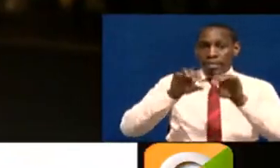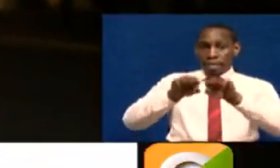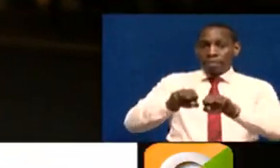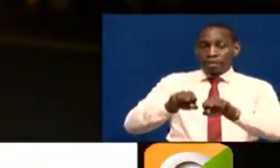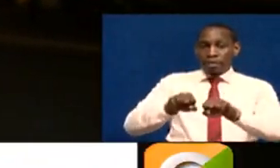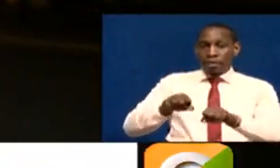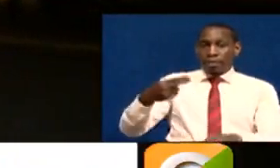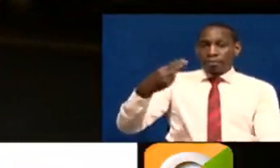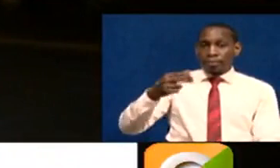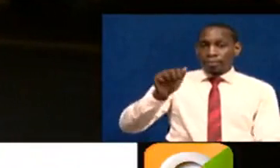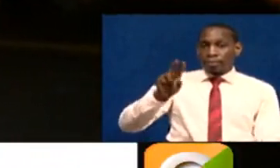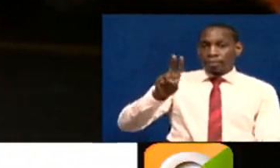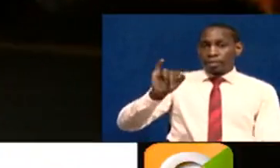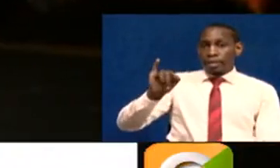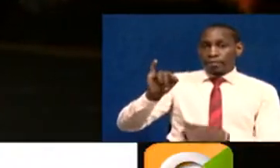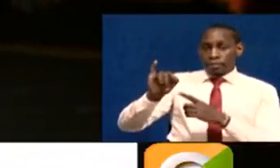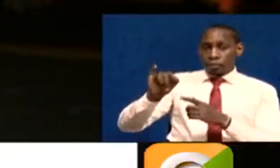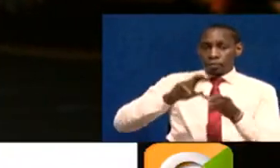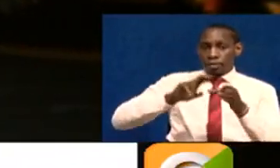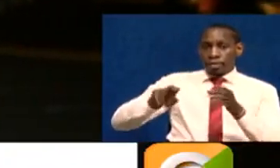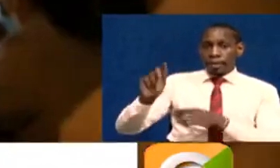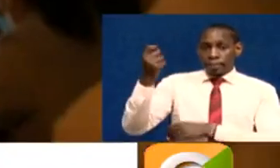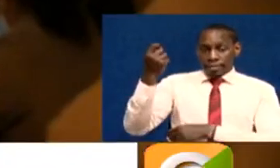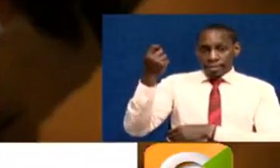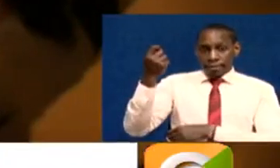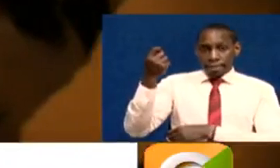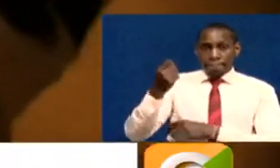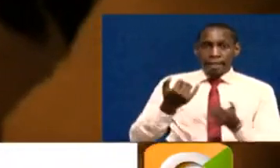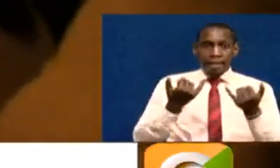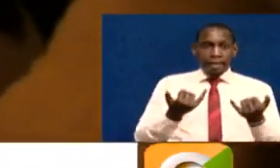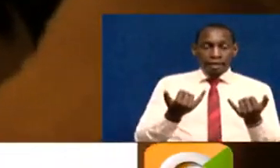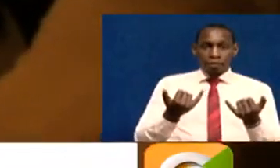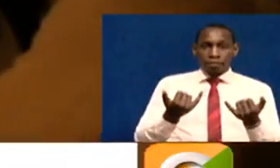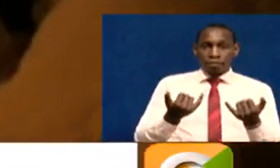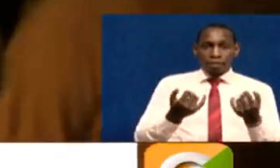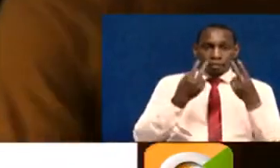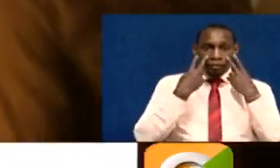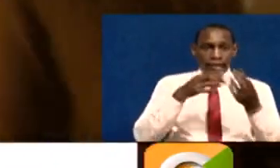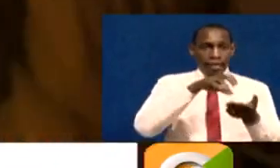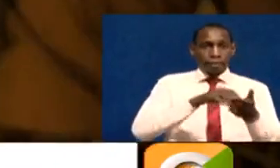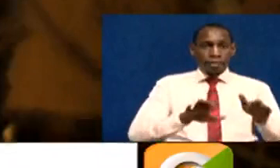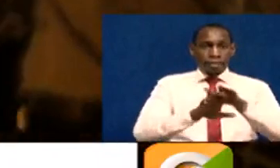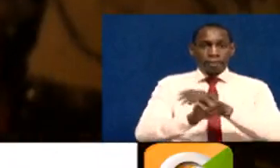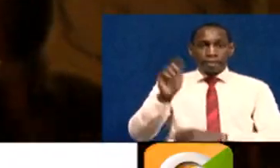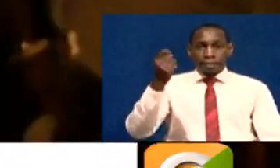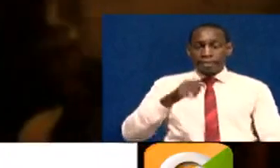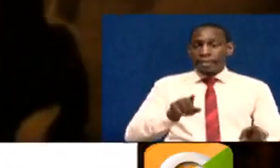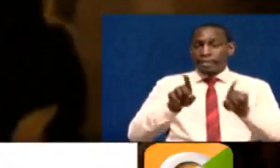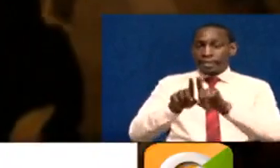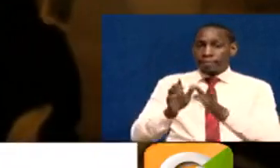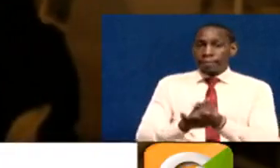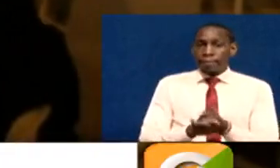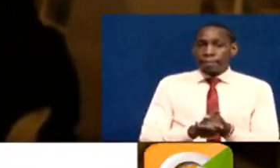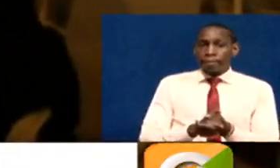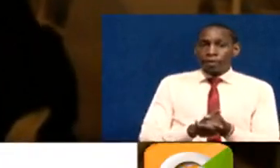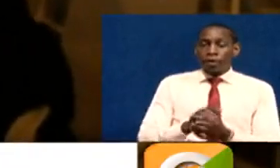from Nelson Havi, who will be the outgoing president. And we are looking out for also the position of vice president, which is also one